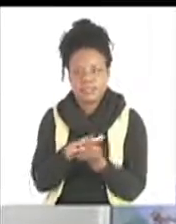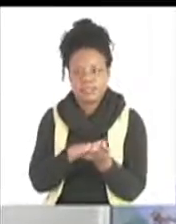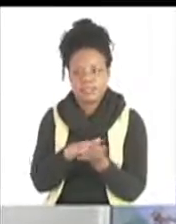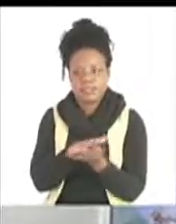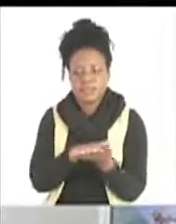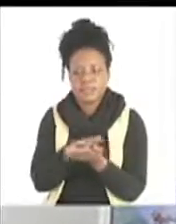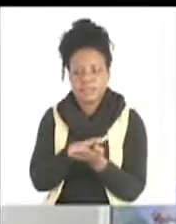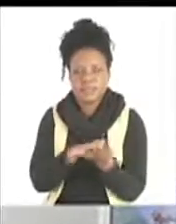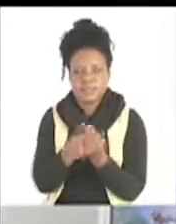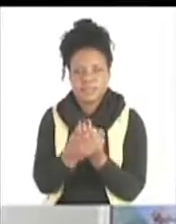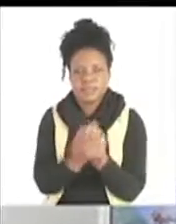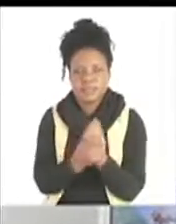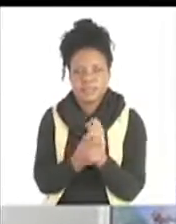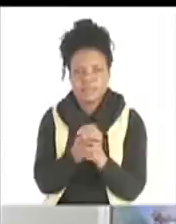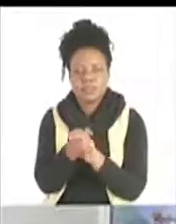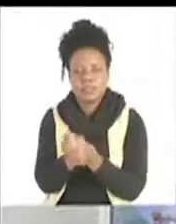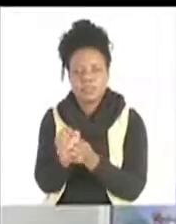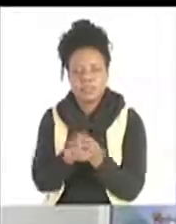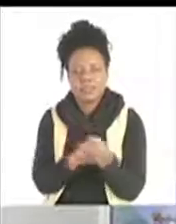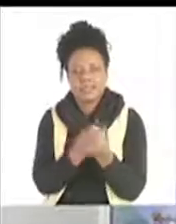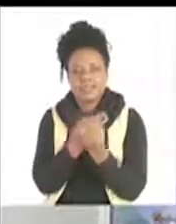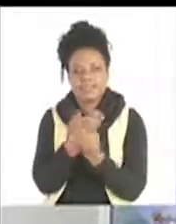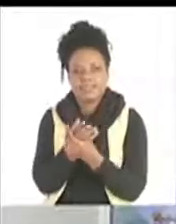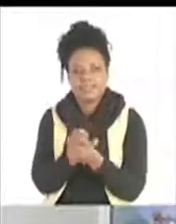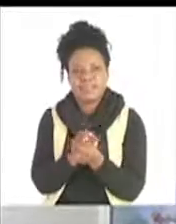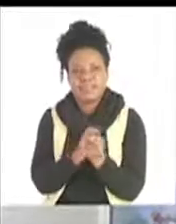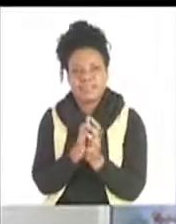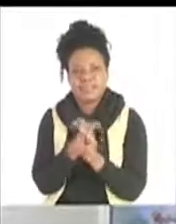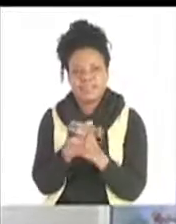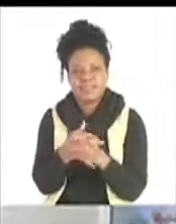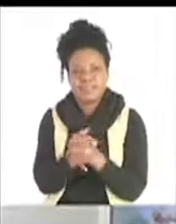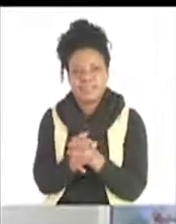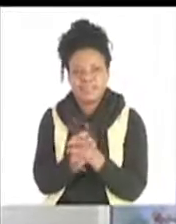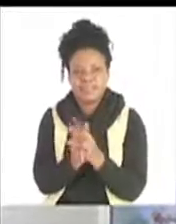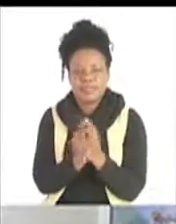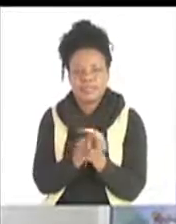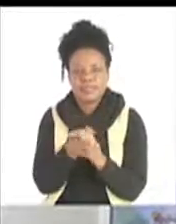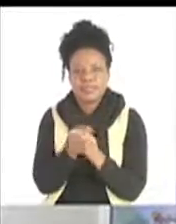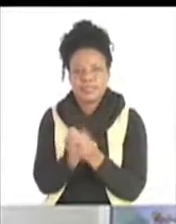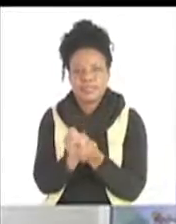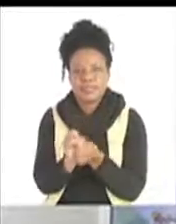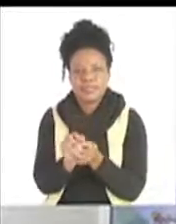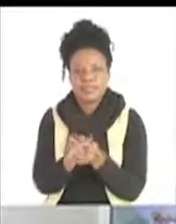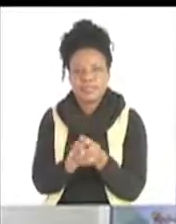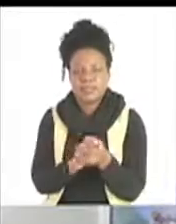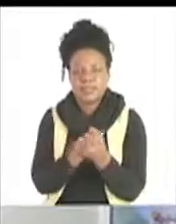In and out, in between our fingers,